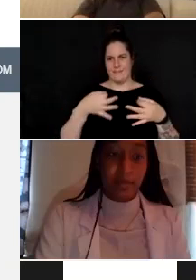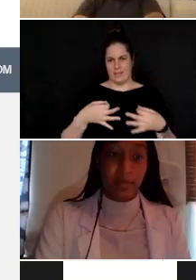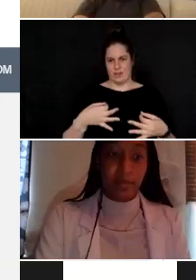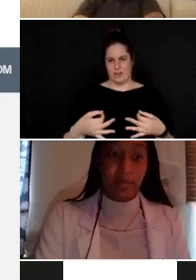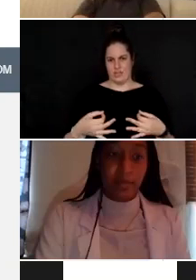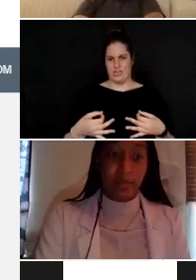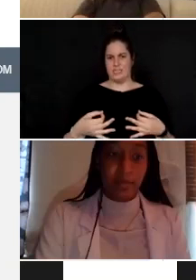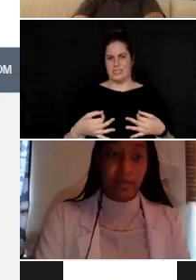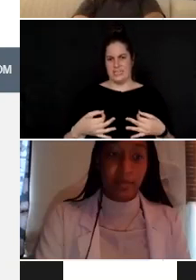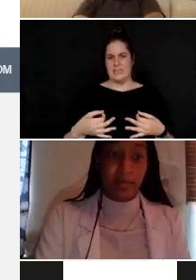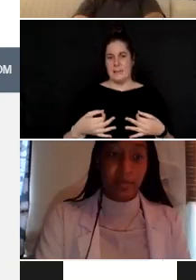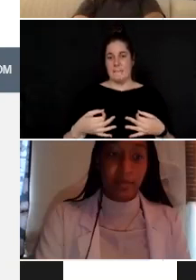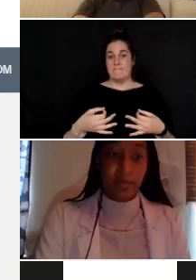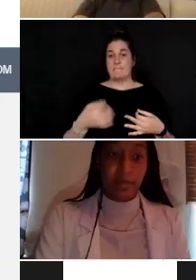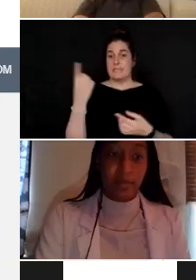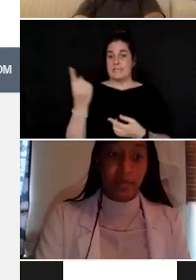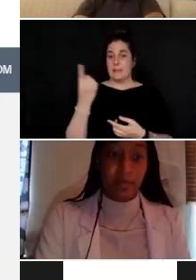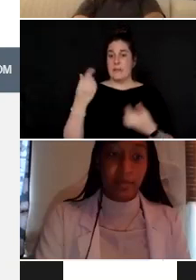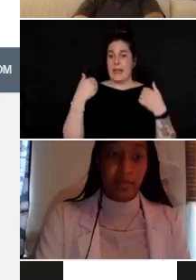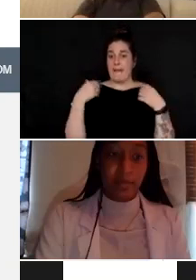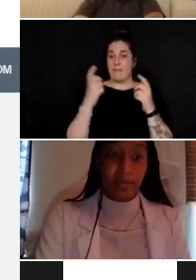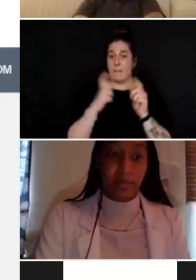Objects that have a bigger value of C